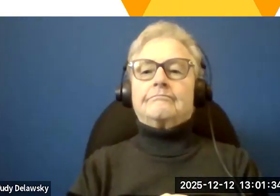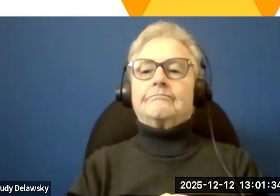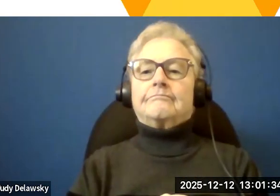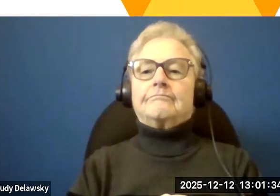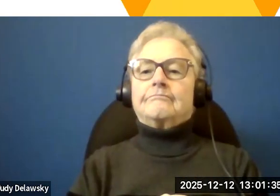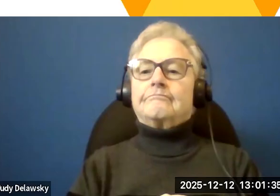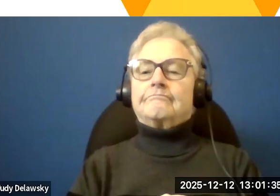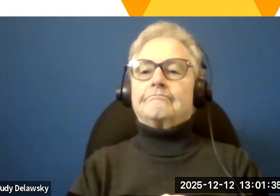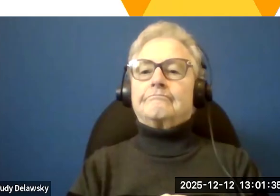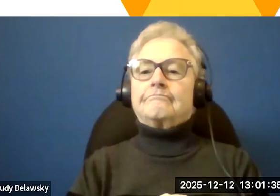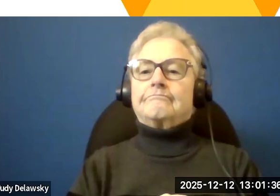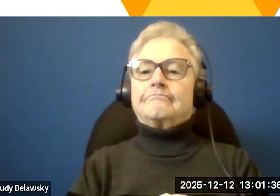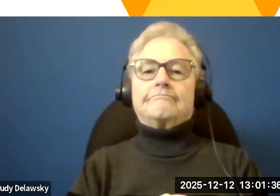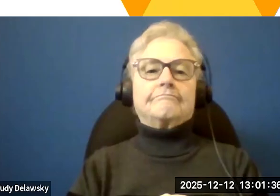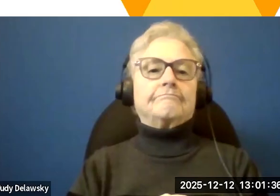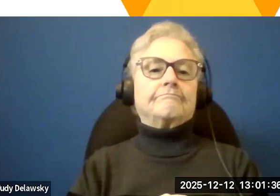All right.